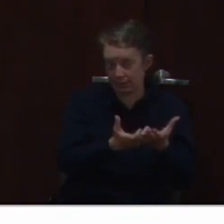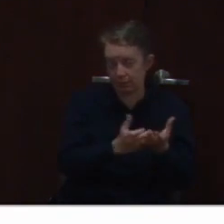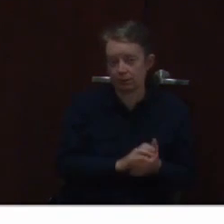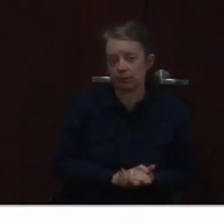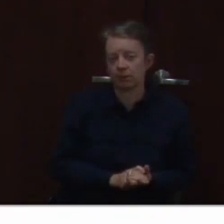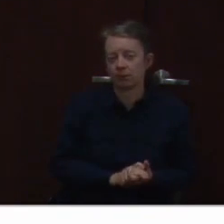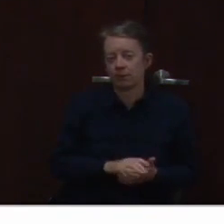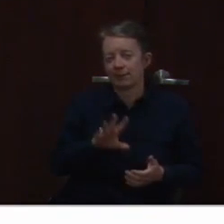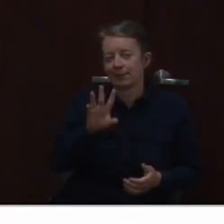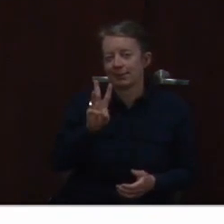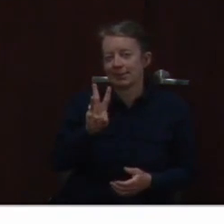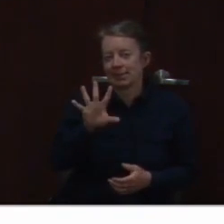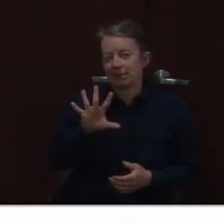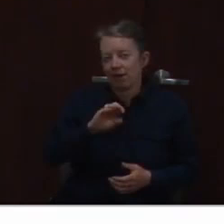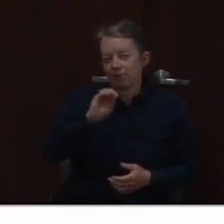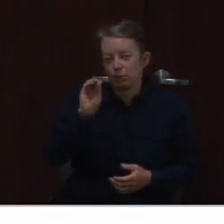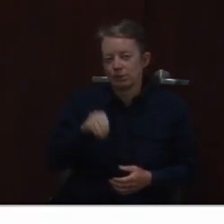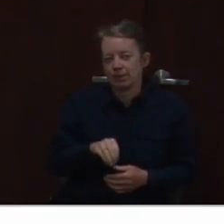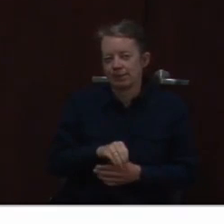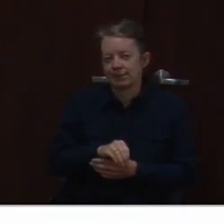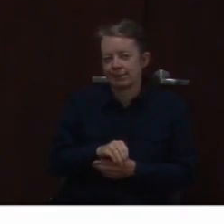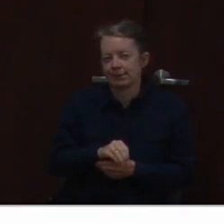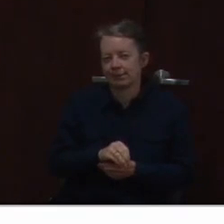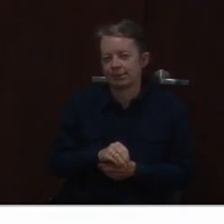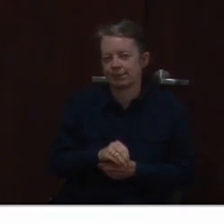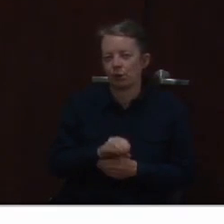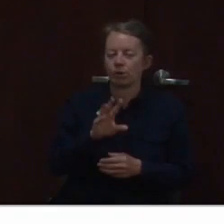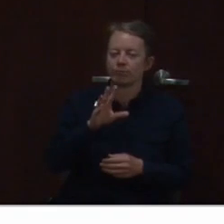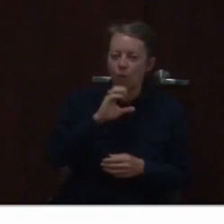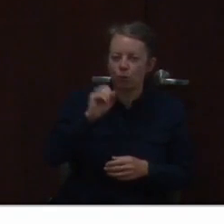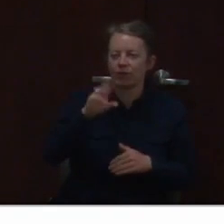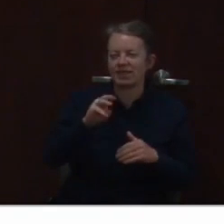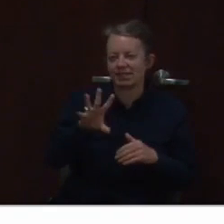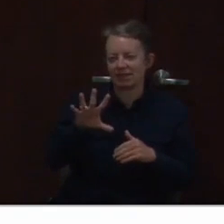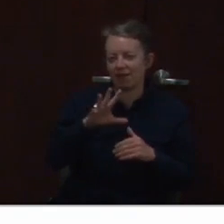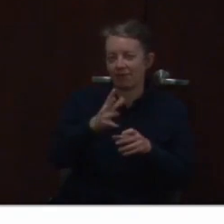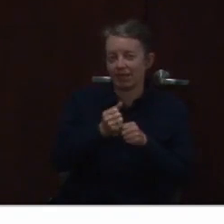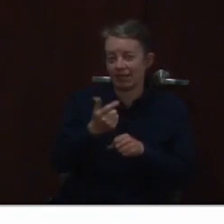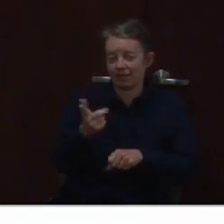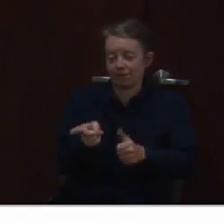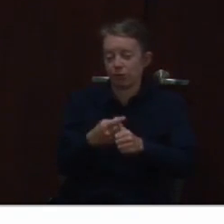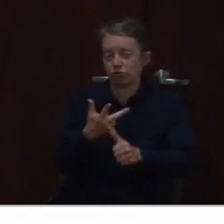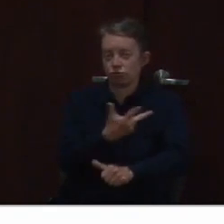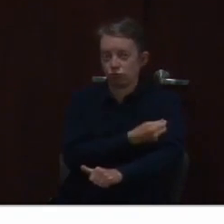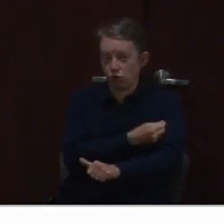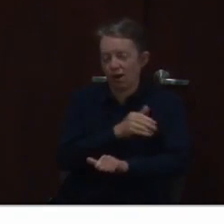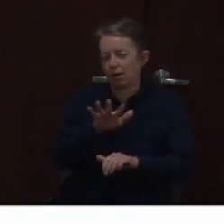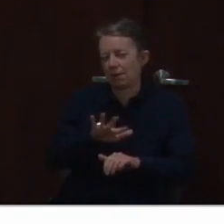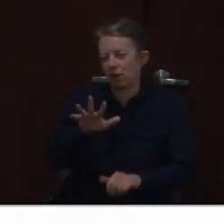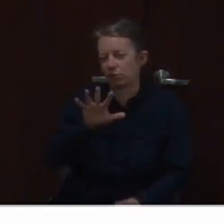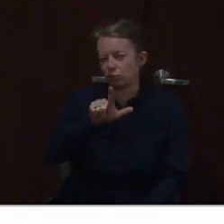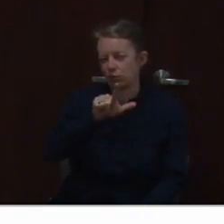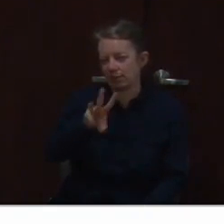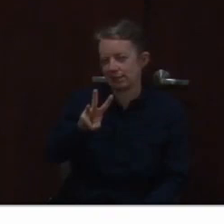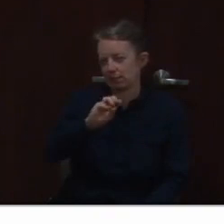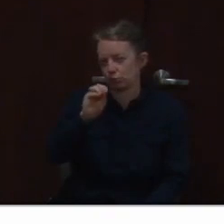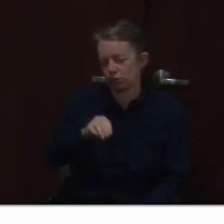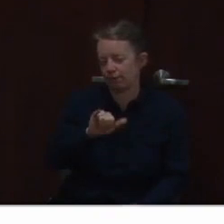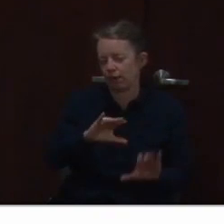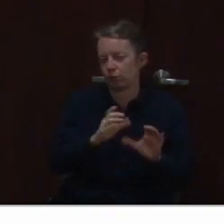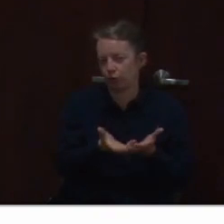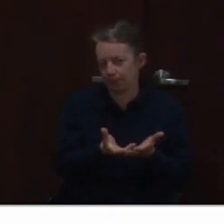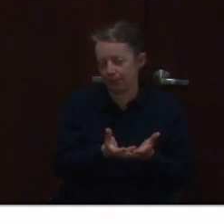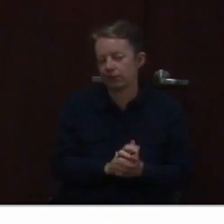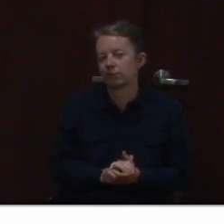Black, 65 to 74 years receiving one dose, we're almost 26% of that estimated population.